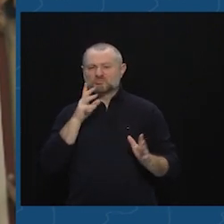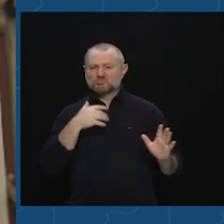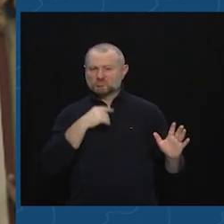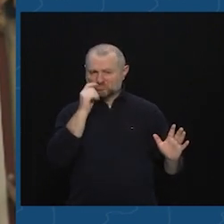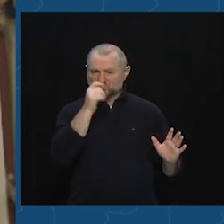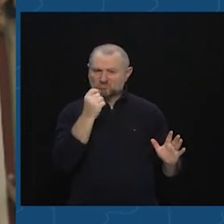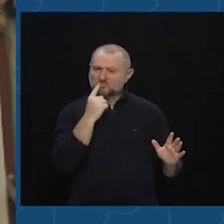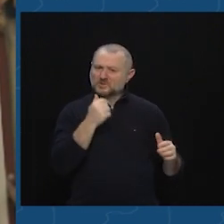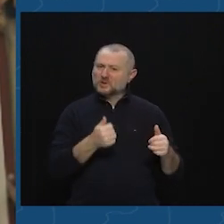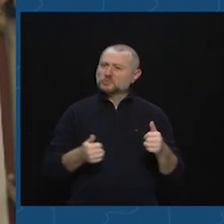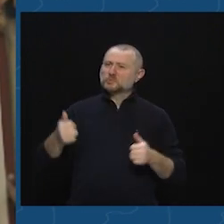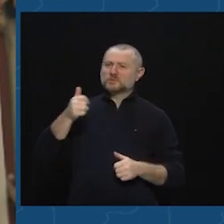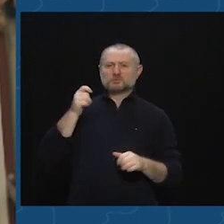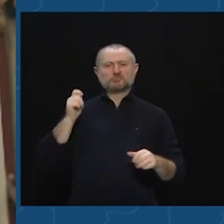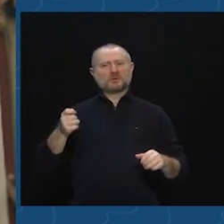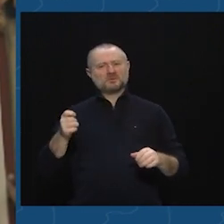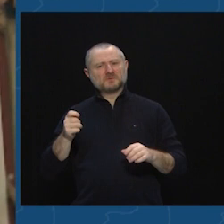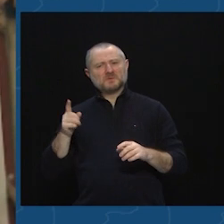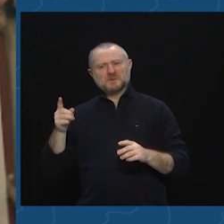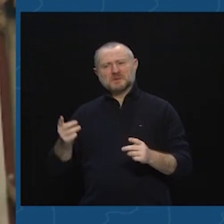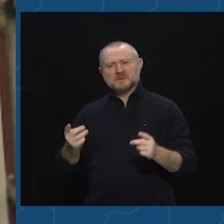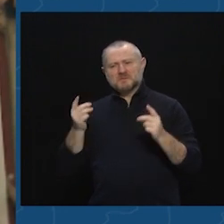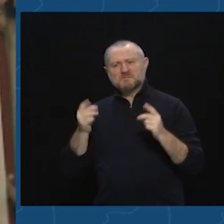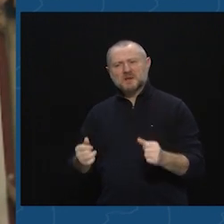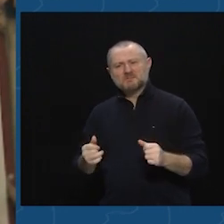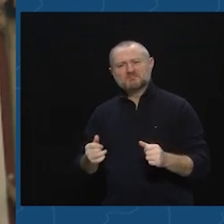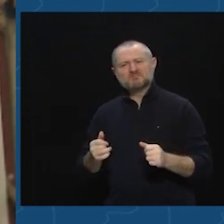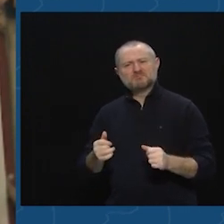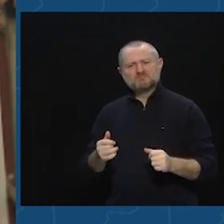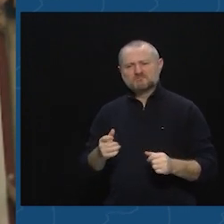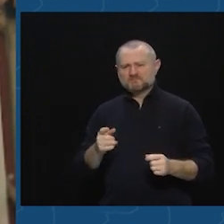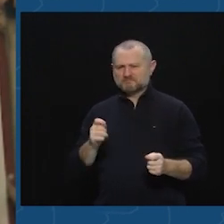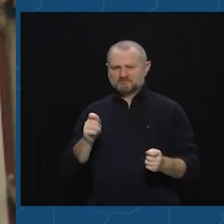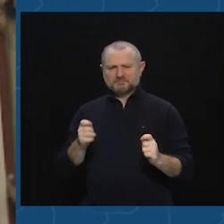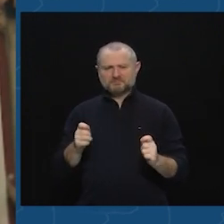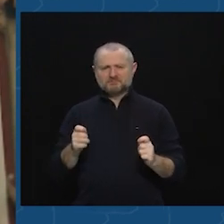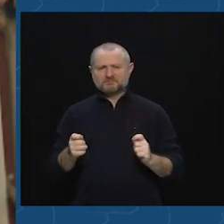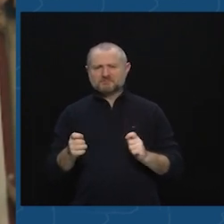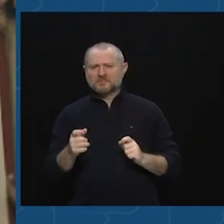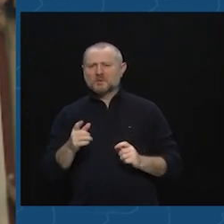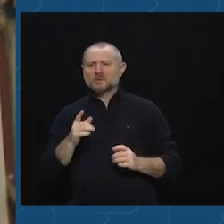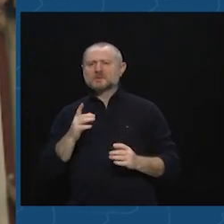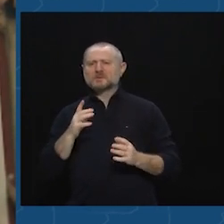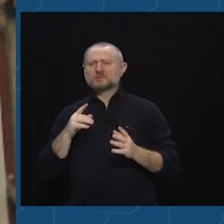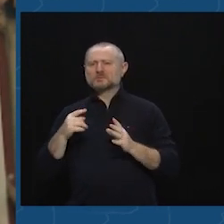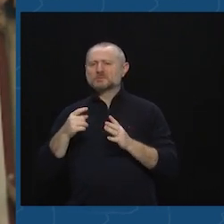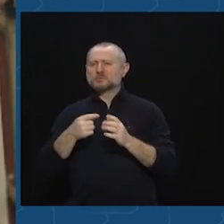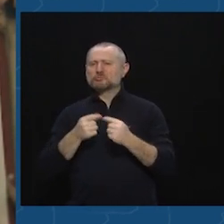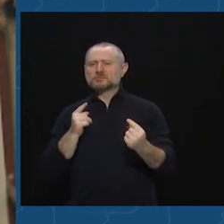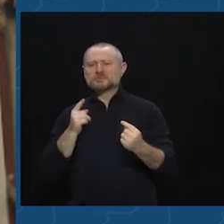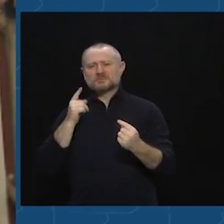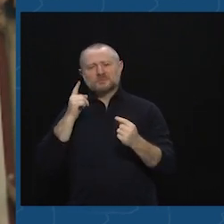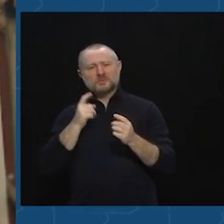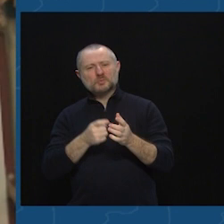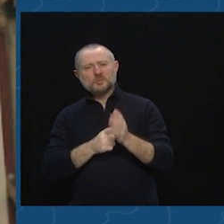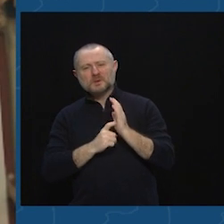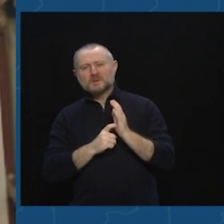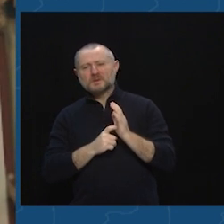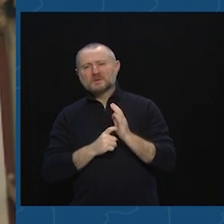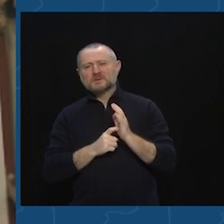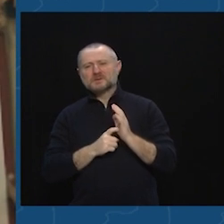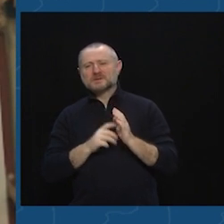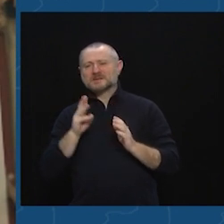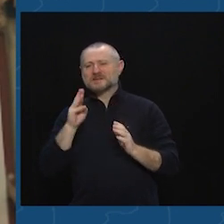made immediate modifications on the social distancing requirements from 6 feet to 3 feet so we